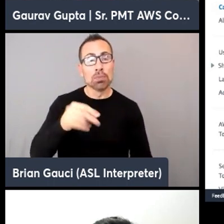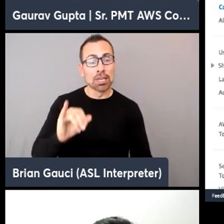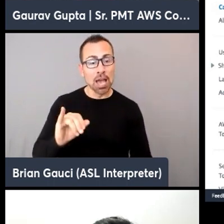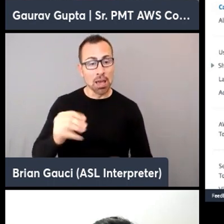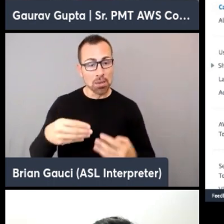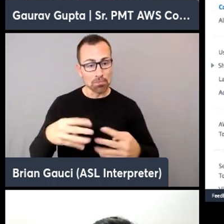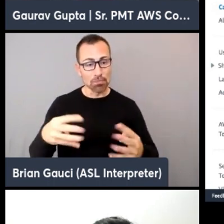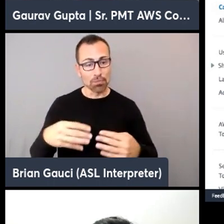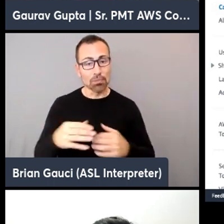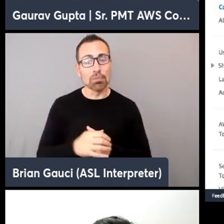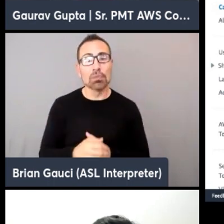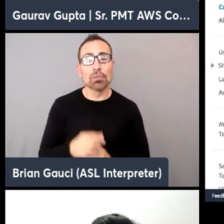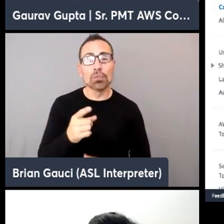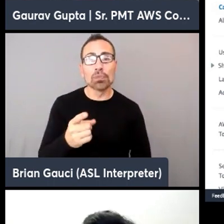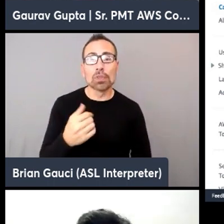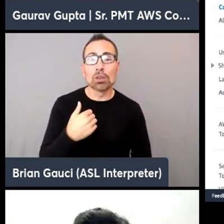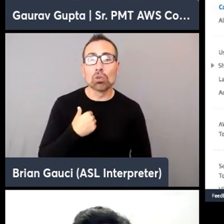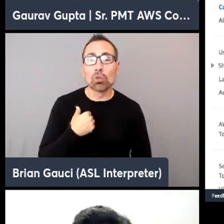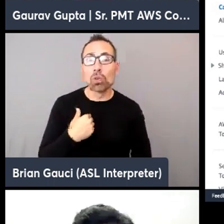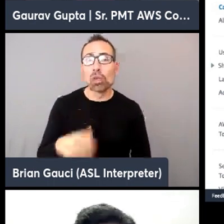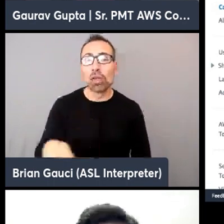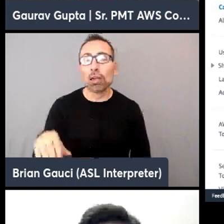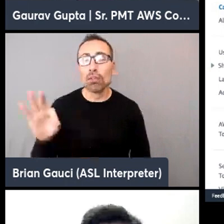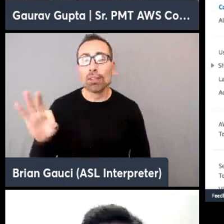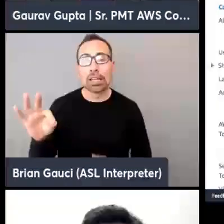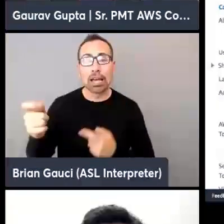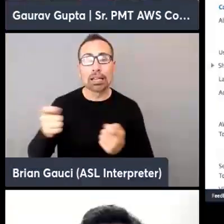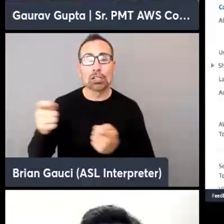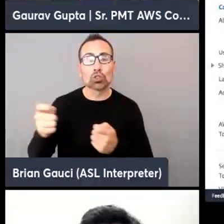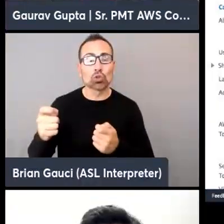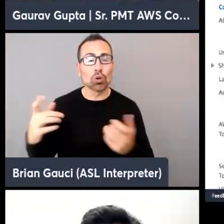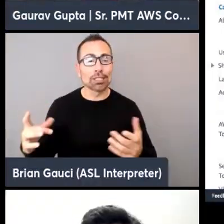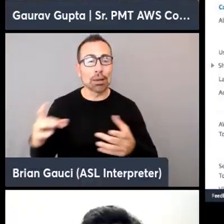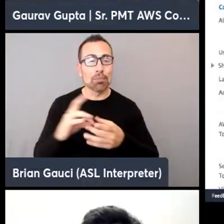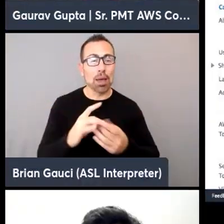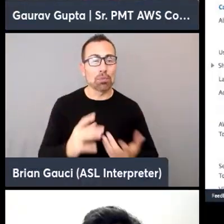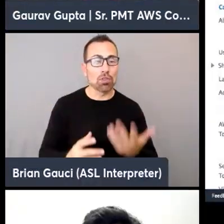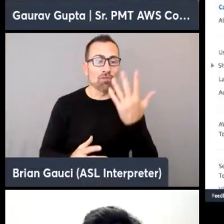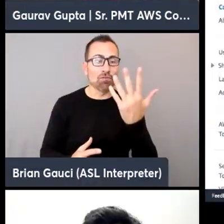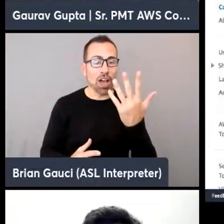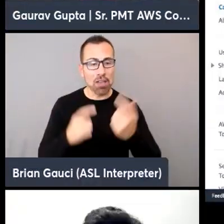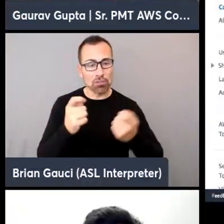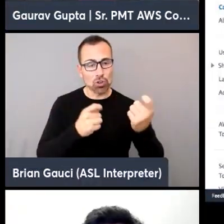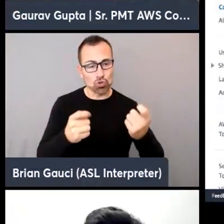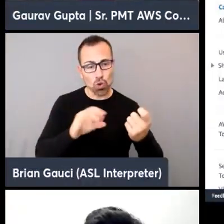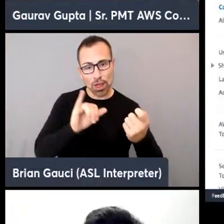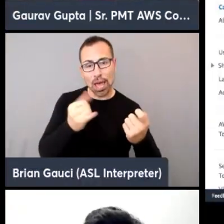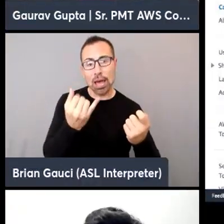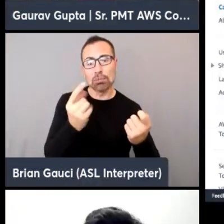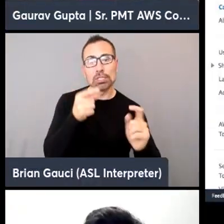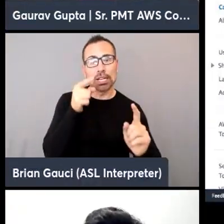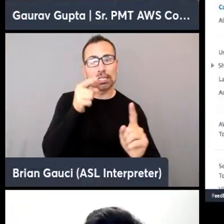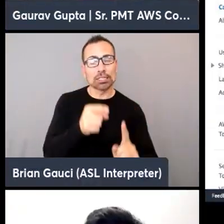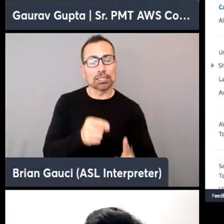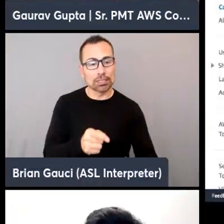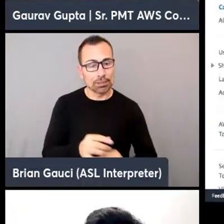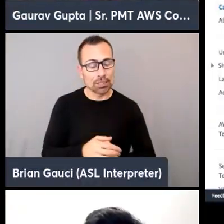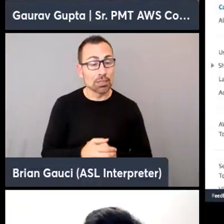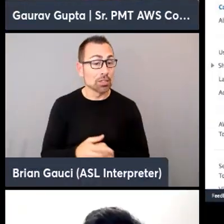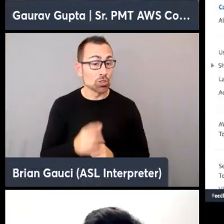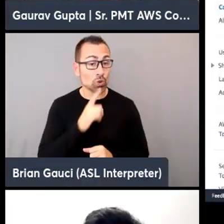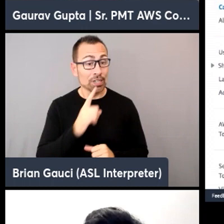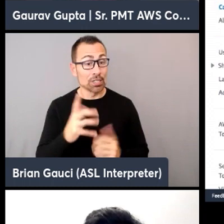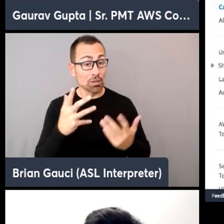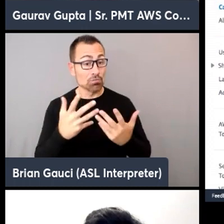we have 9 controls and it maps to 5 control objectives that we saw earlier. So I think it's a very useful piece